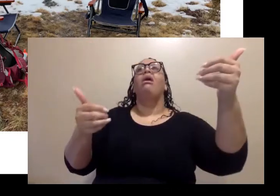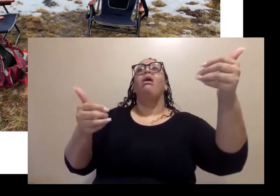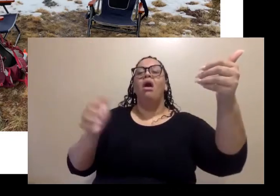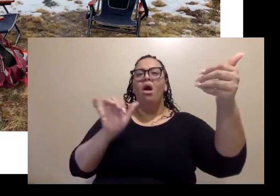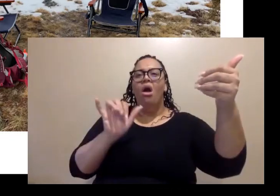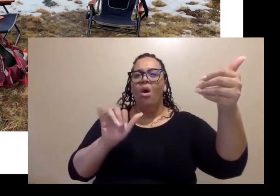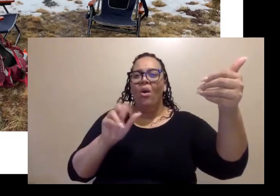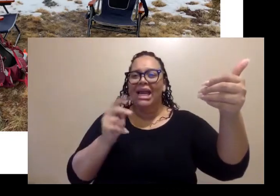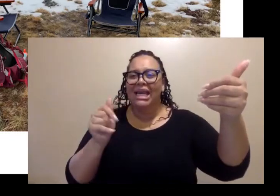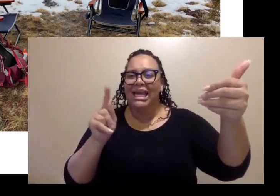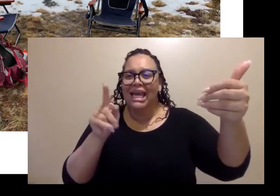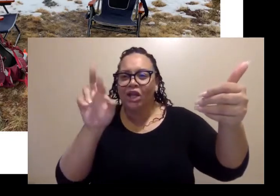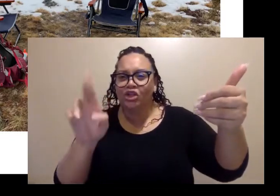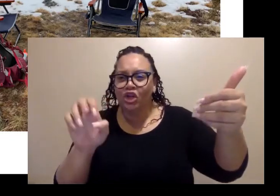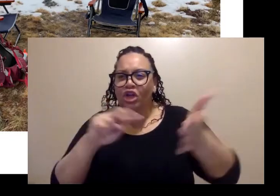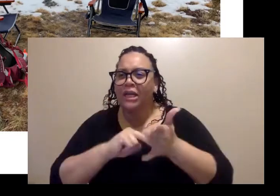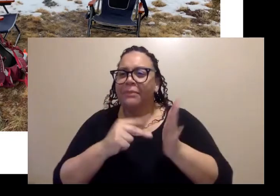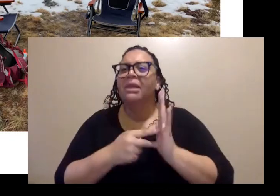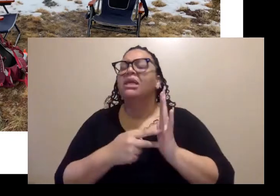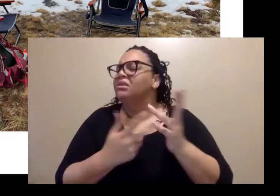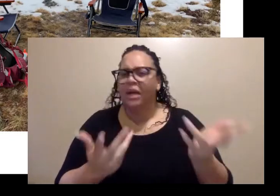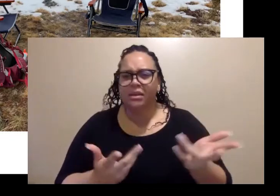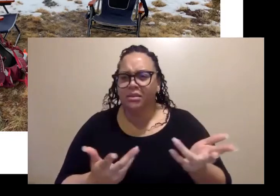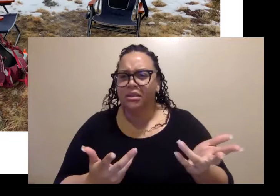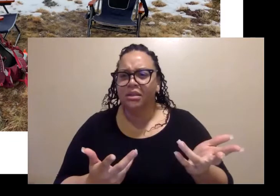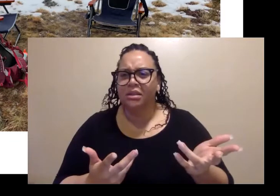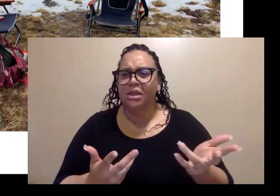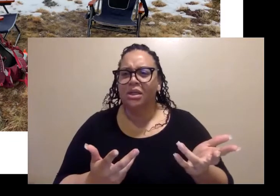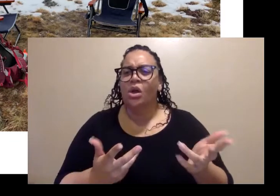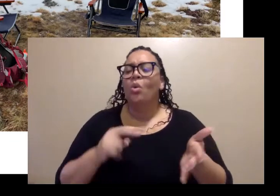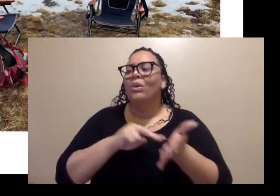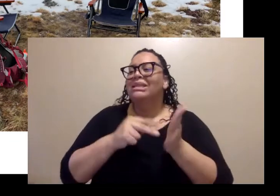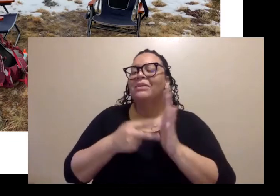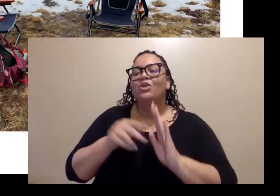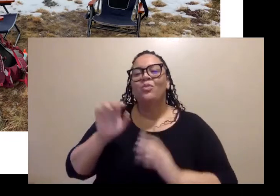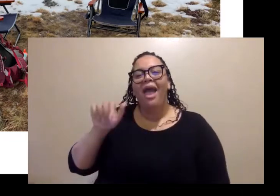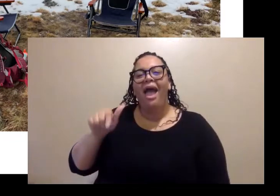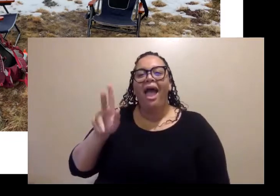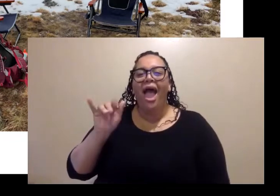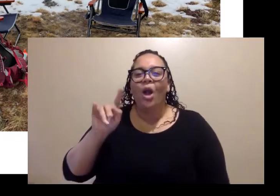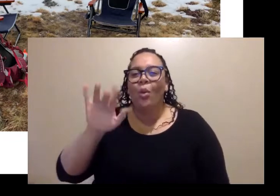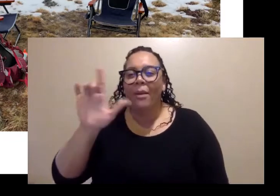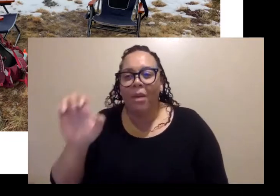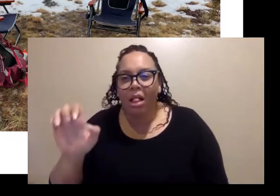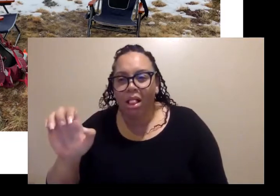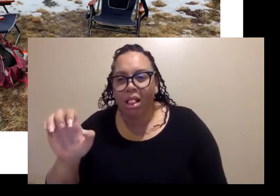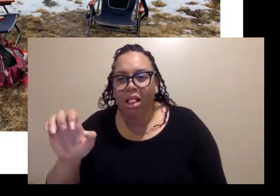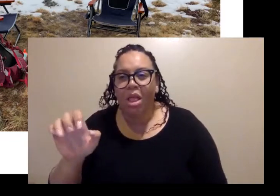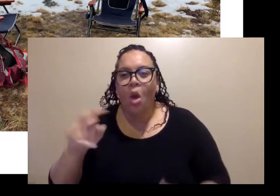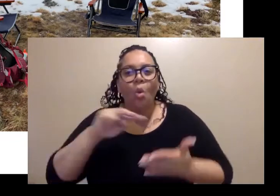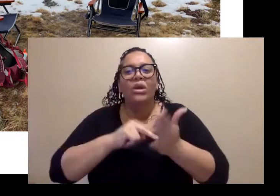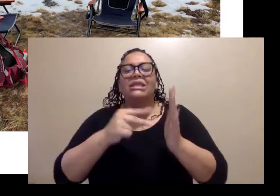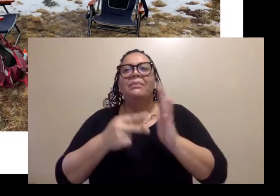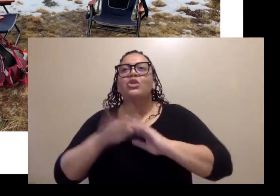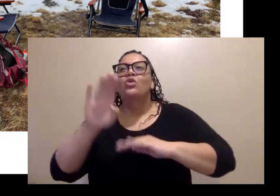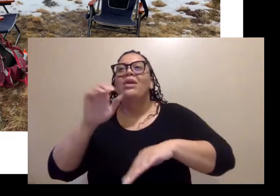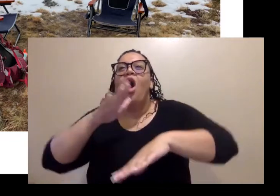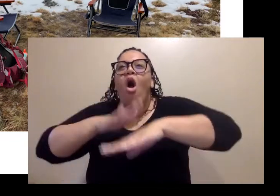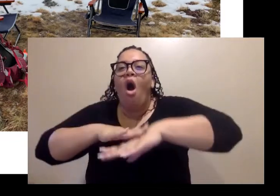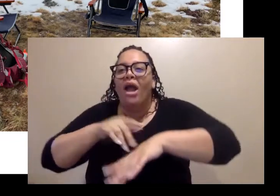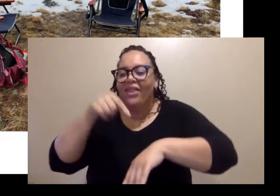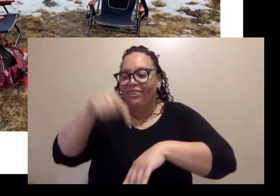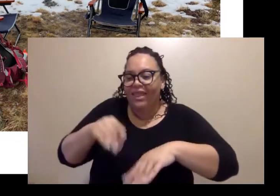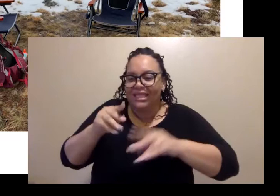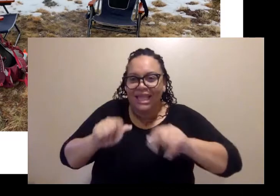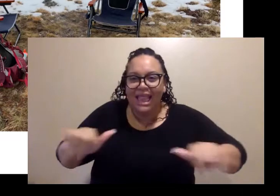to you? What does it mean to be equitable? And even just the idea of the lands that we're on. Who did these lands belong to